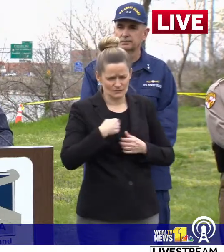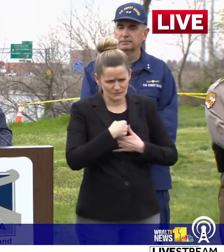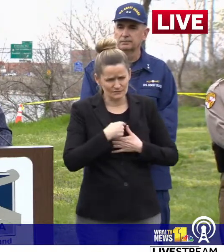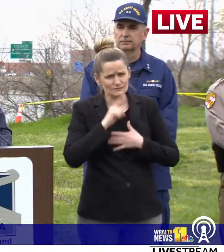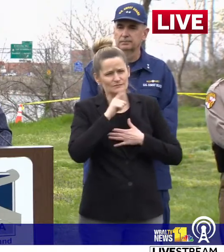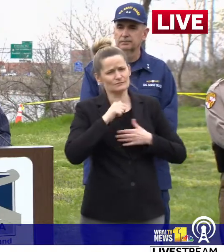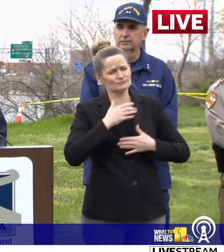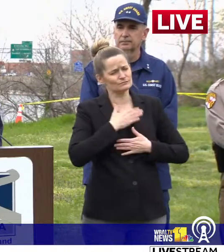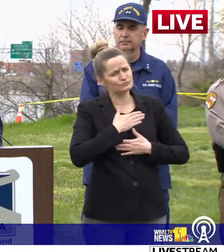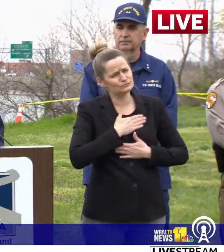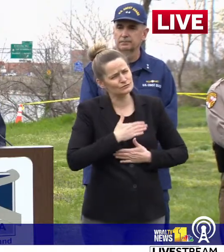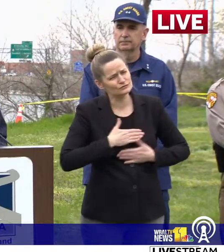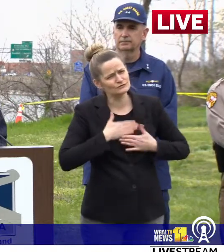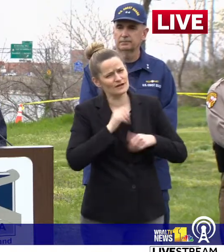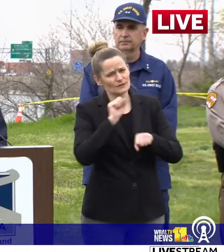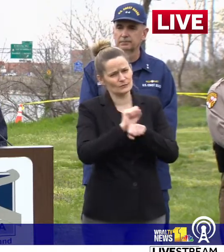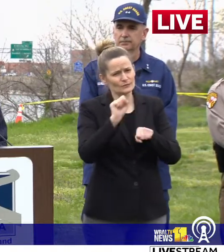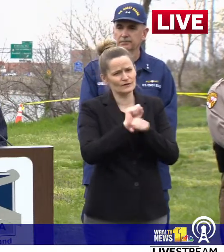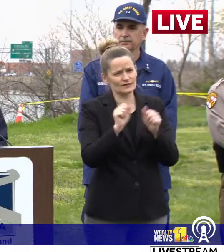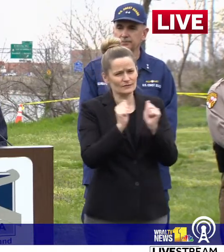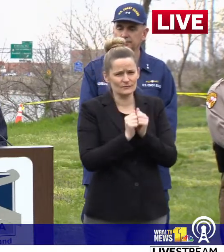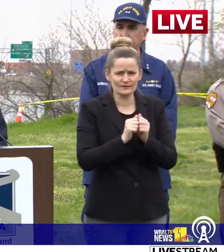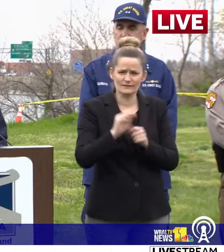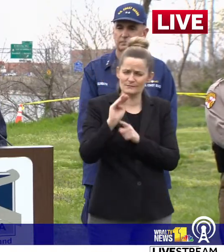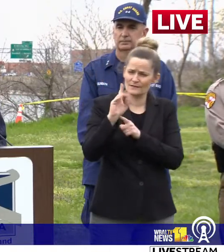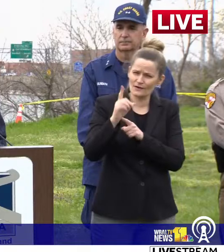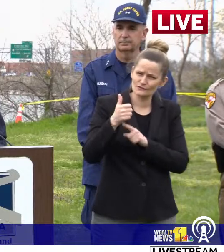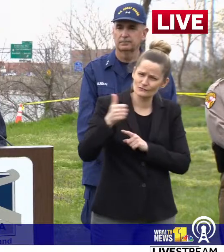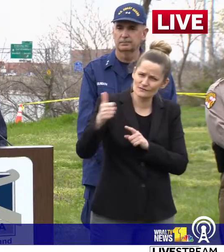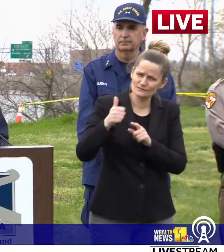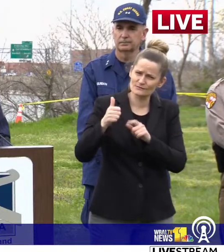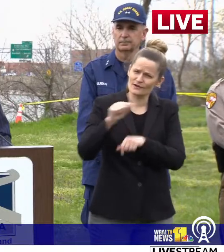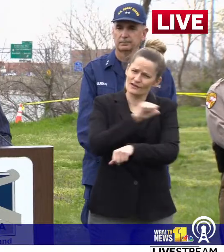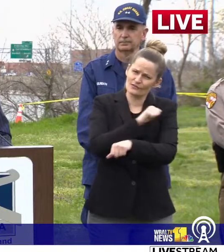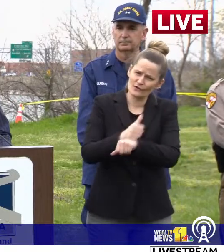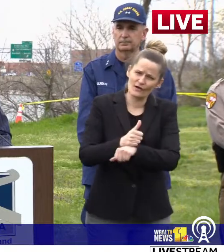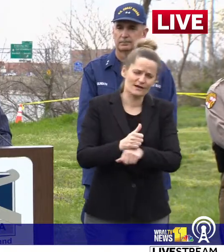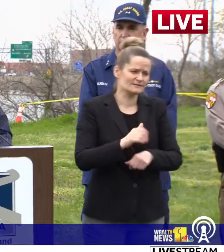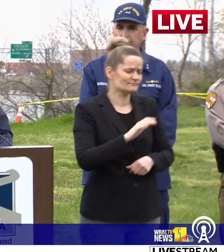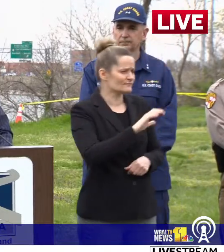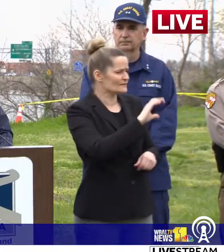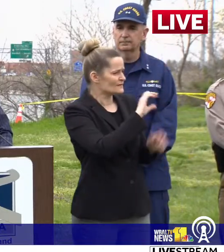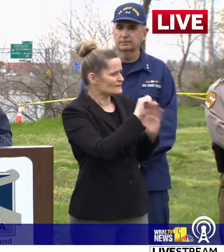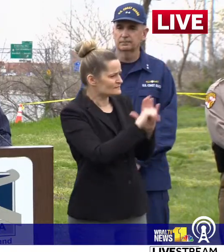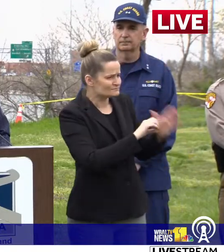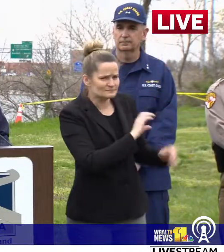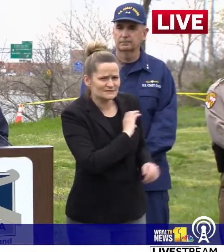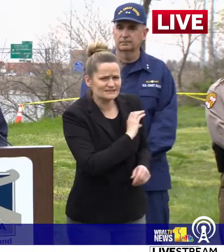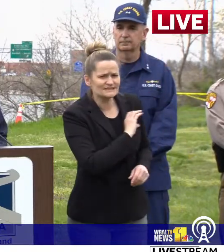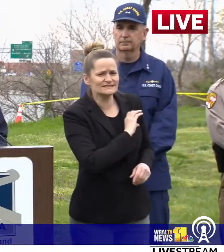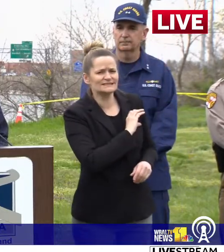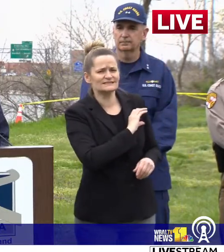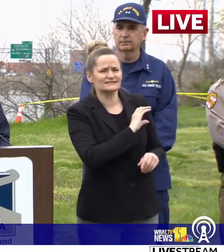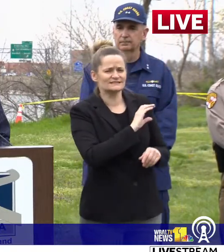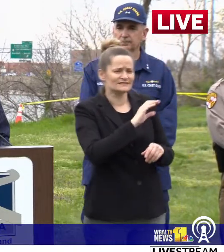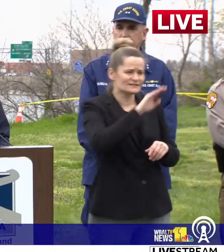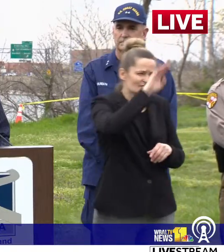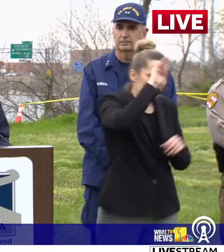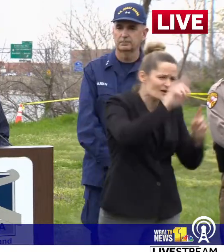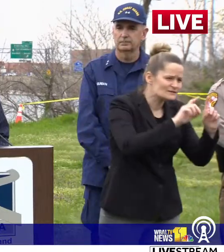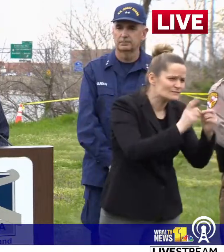responders, including the Maryland Transportation Authority's police officers who were first on the scene. Their action saves